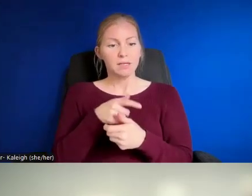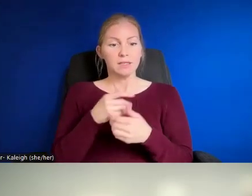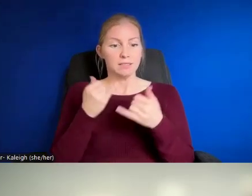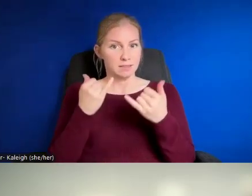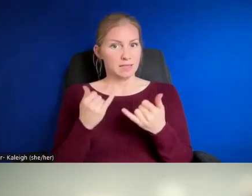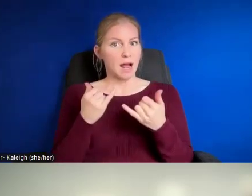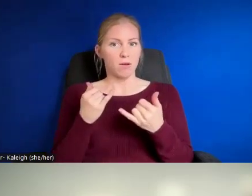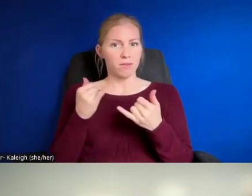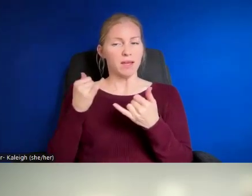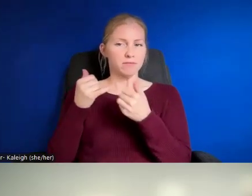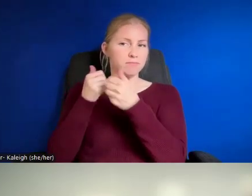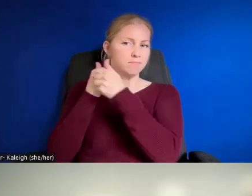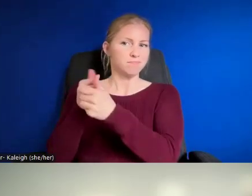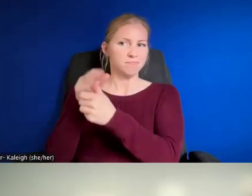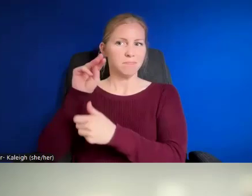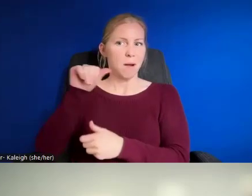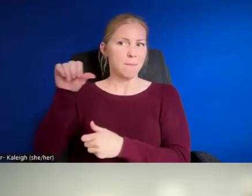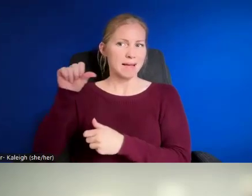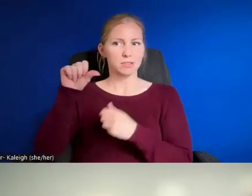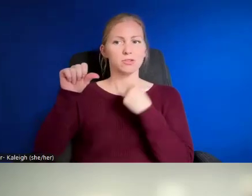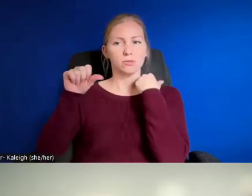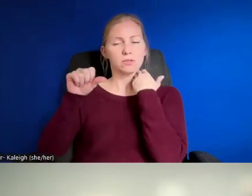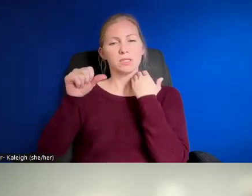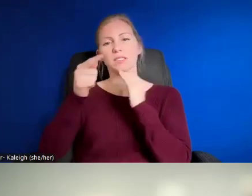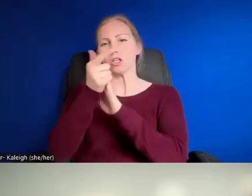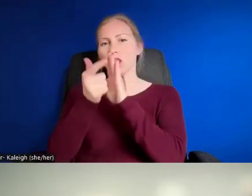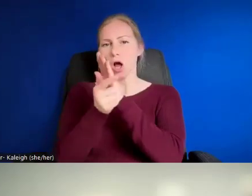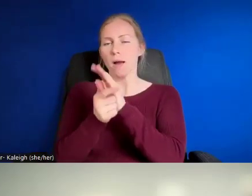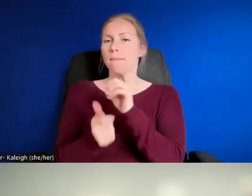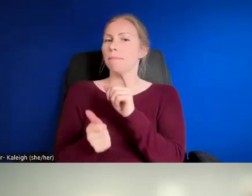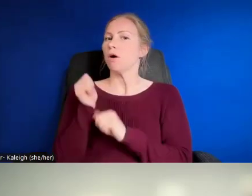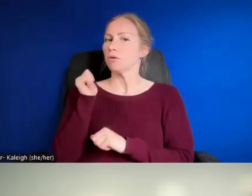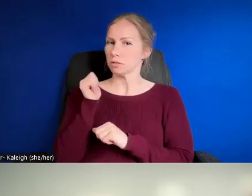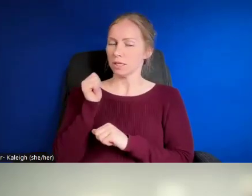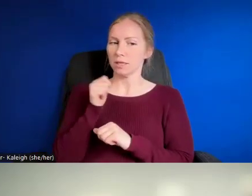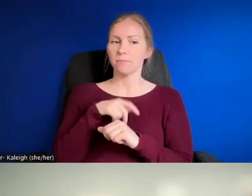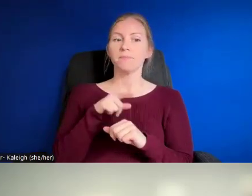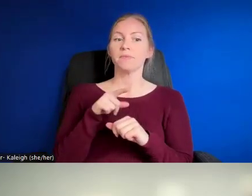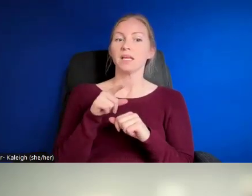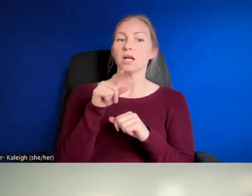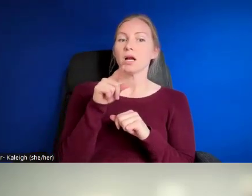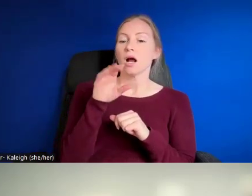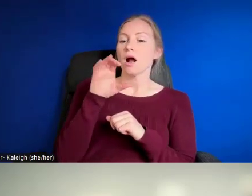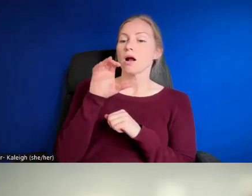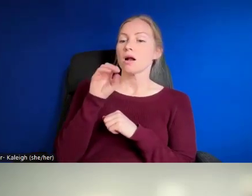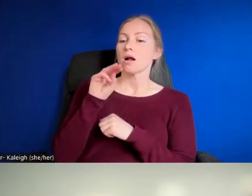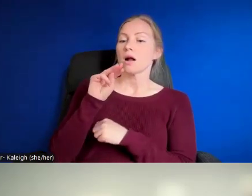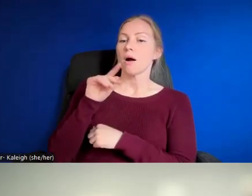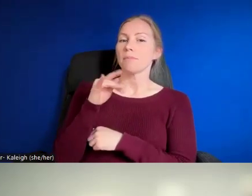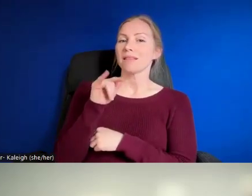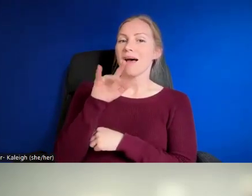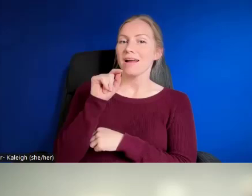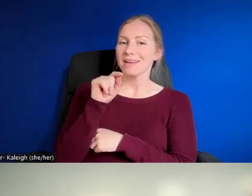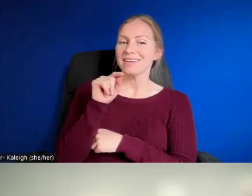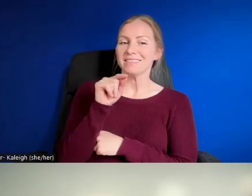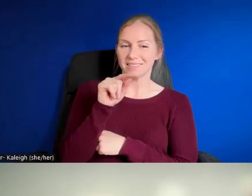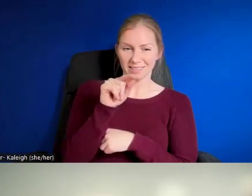with Massachusetts law. There are 2 stars next to the word compliant in this